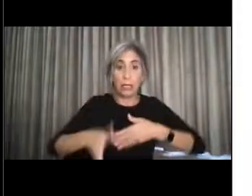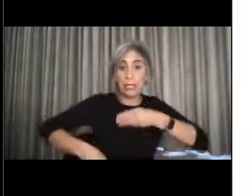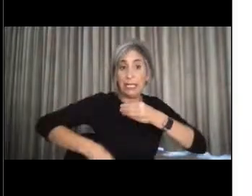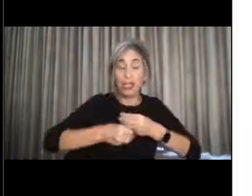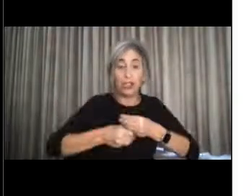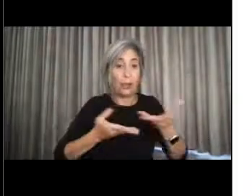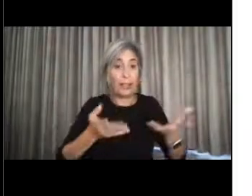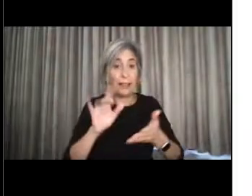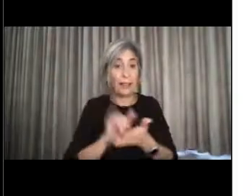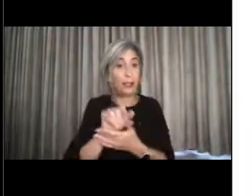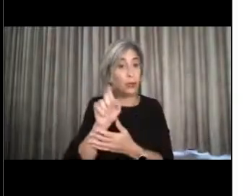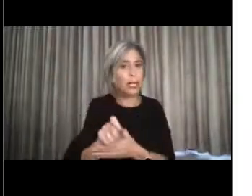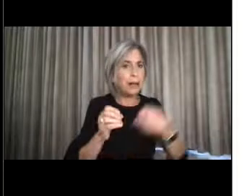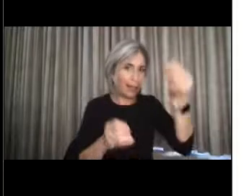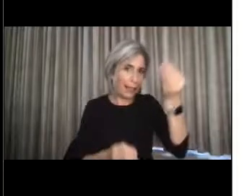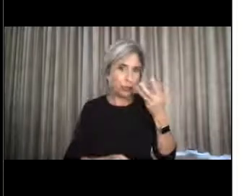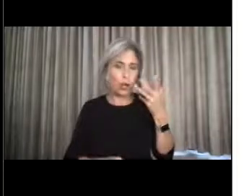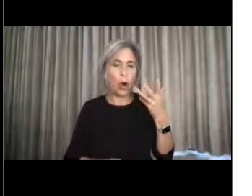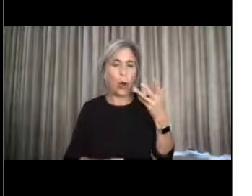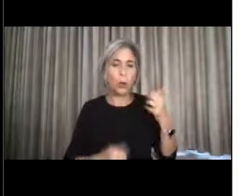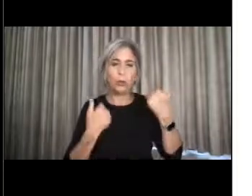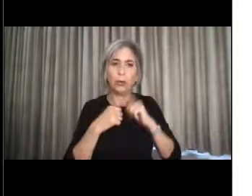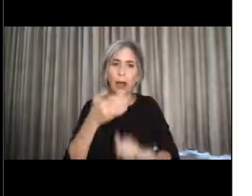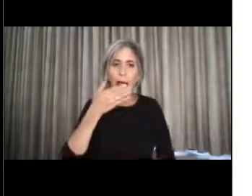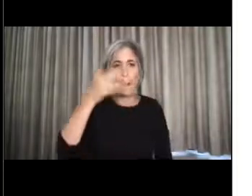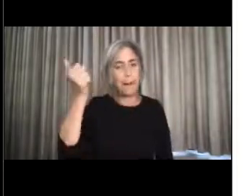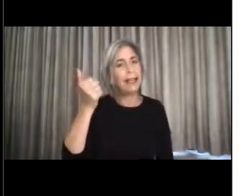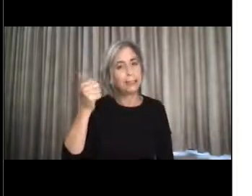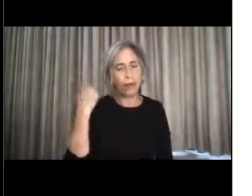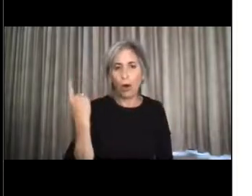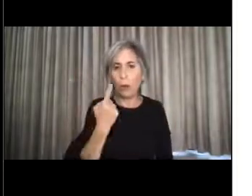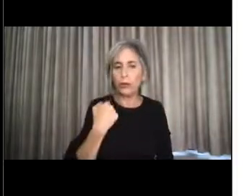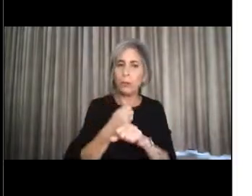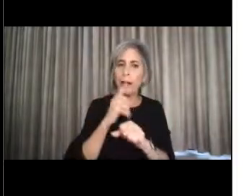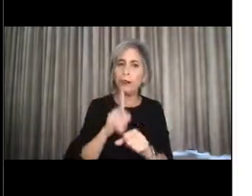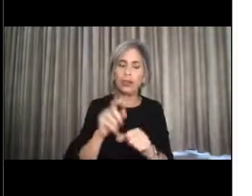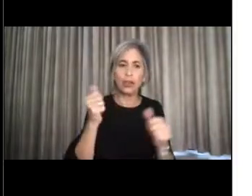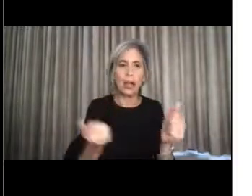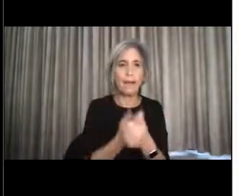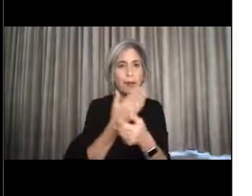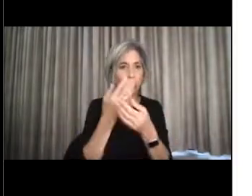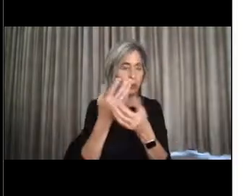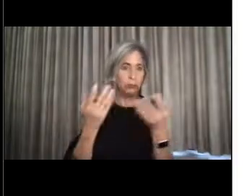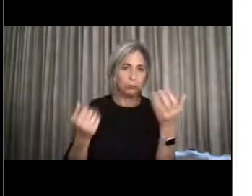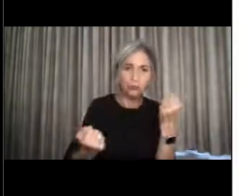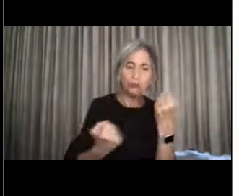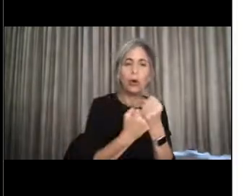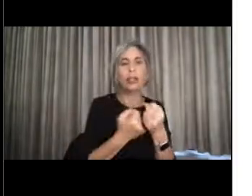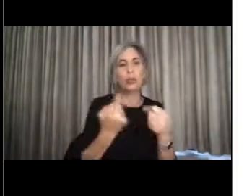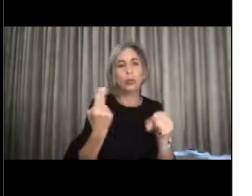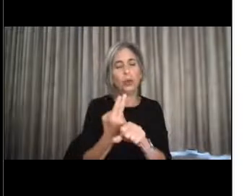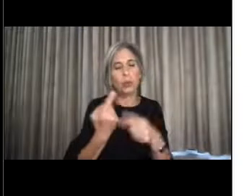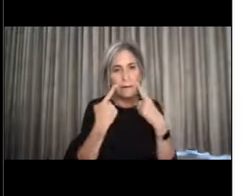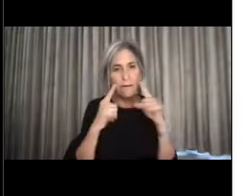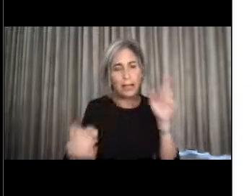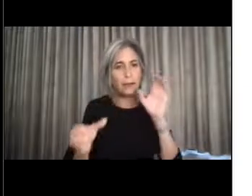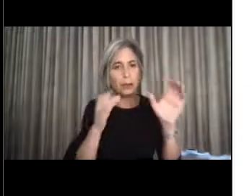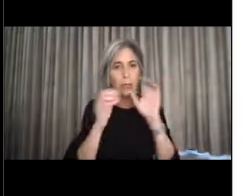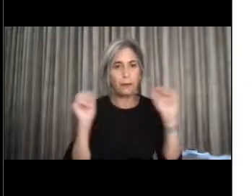missing, please let us know, but we do our very best to make sure that we make sure everyone's informed and we're using effective communication for